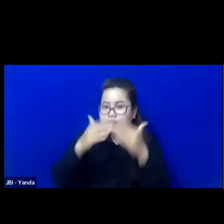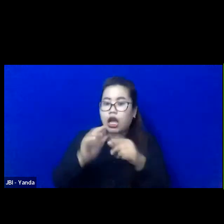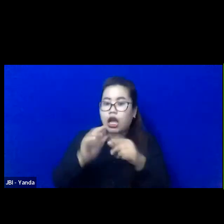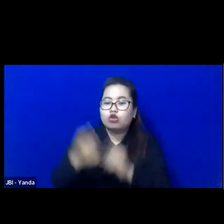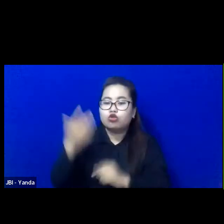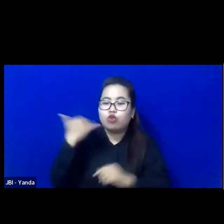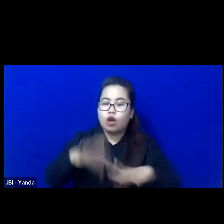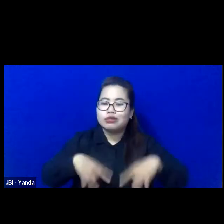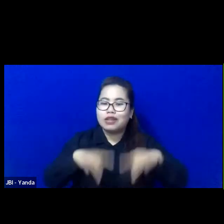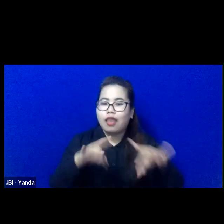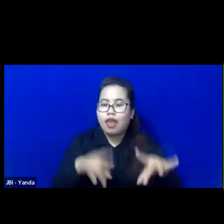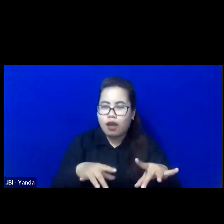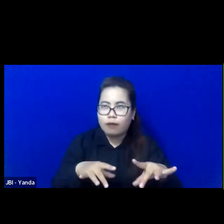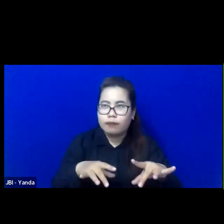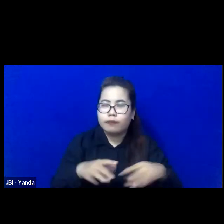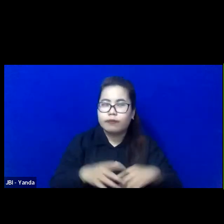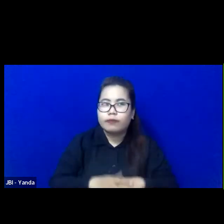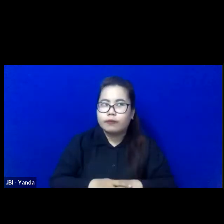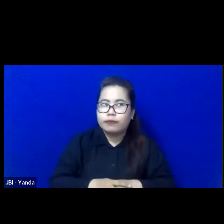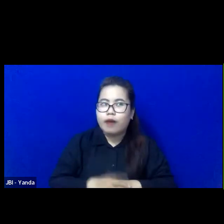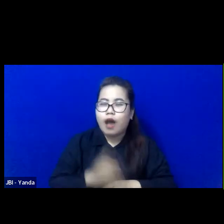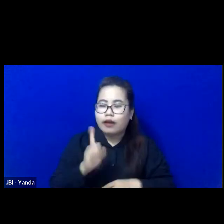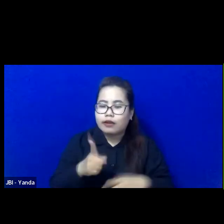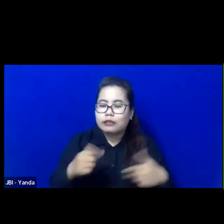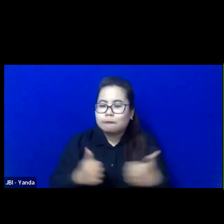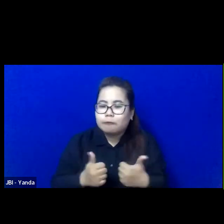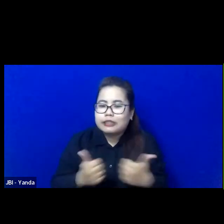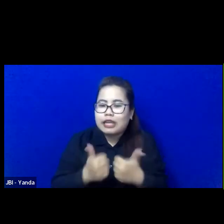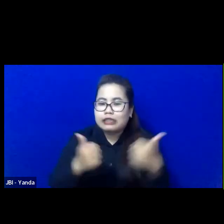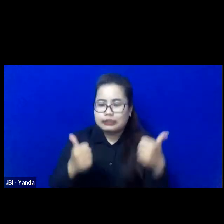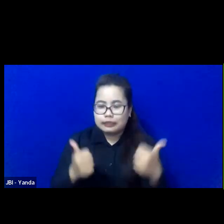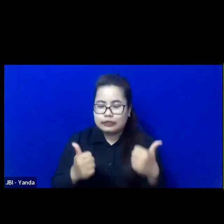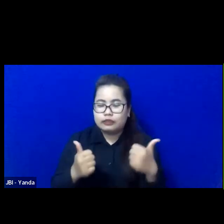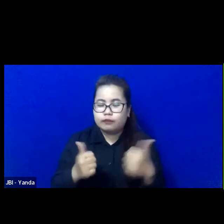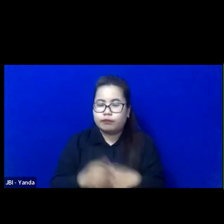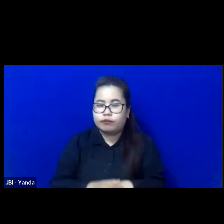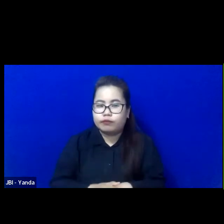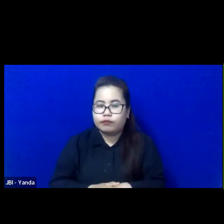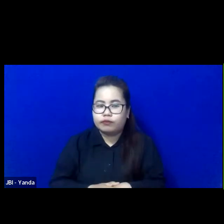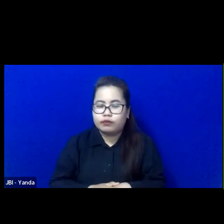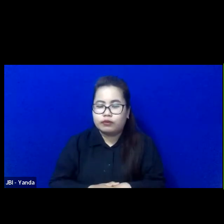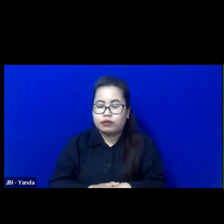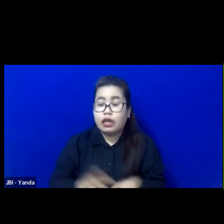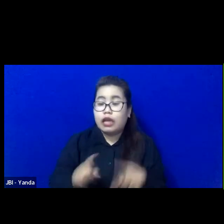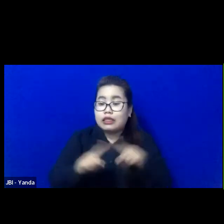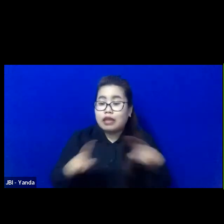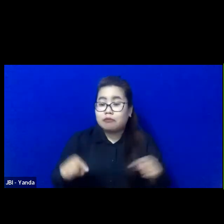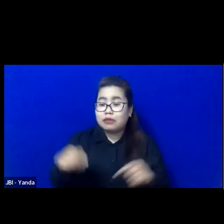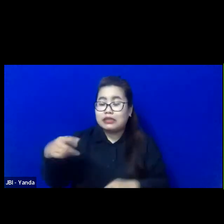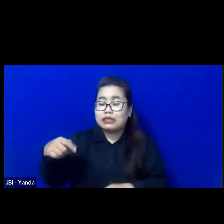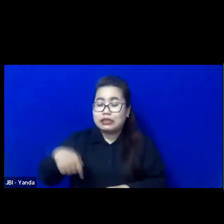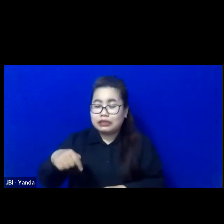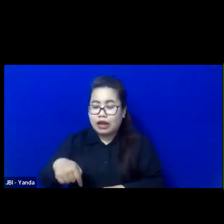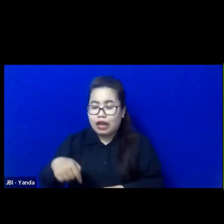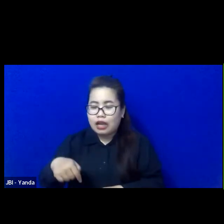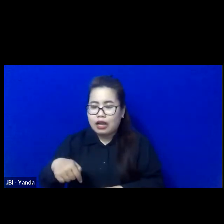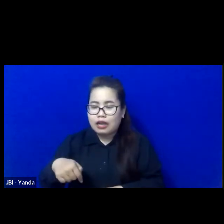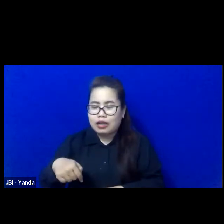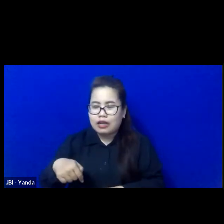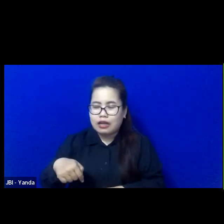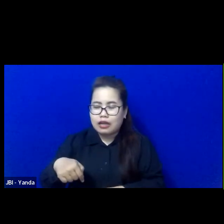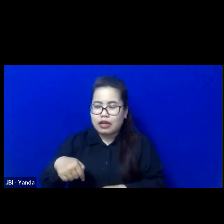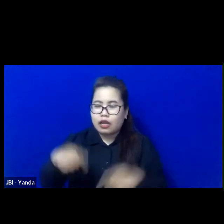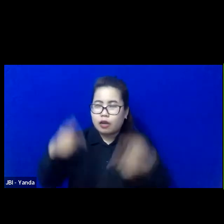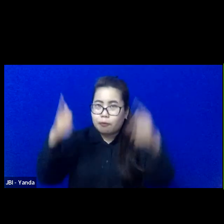a comprehensive nursing register. So all registered nurses now are expected